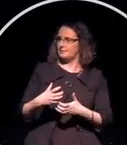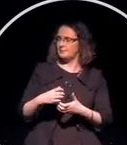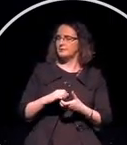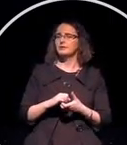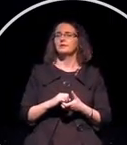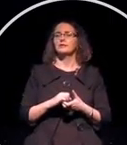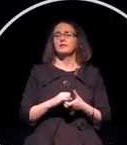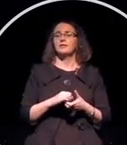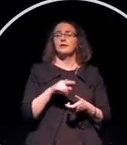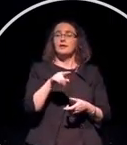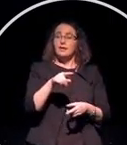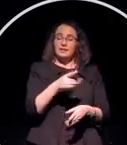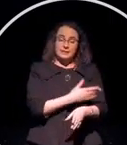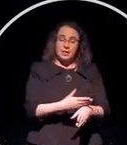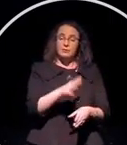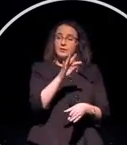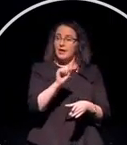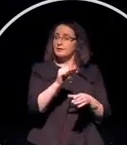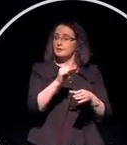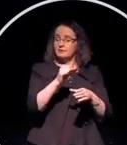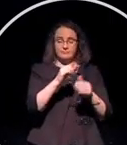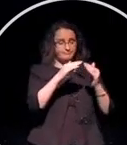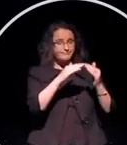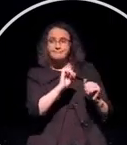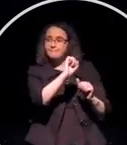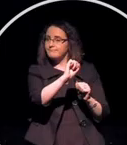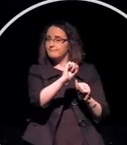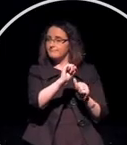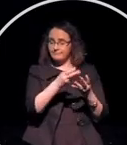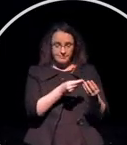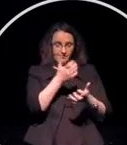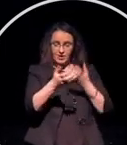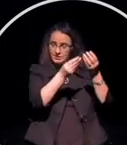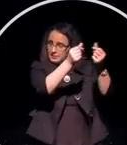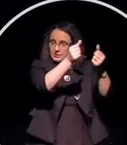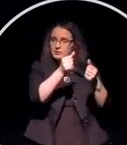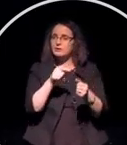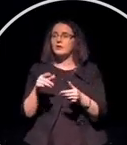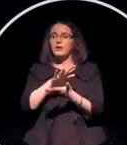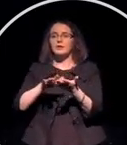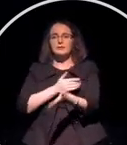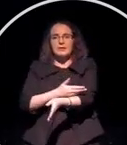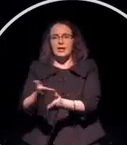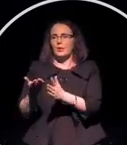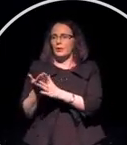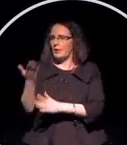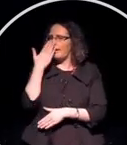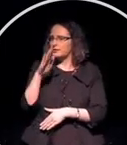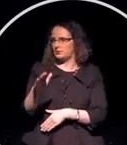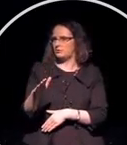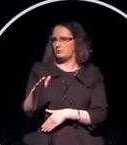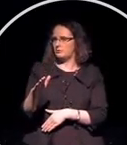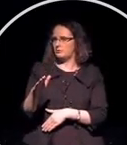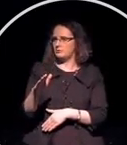chambers and crematoria. It began with prejudice and attitudes. The story of the Holocaust